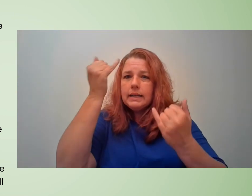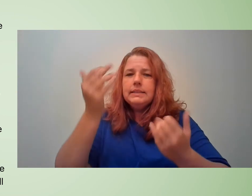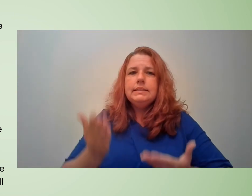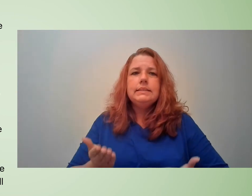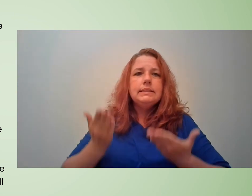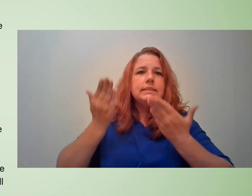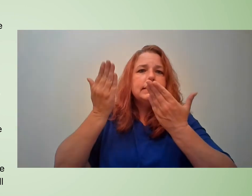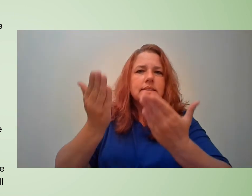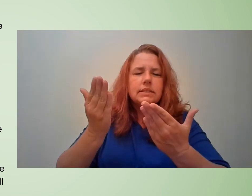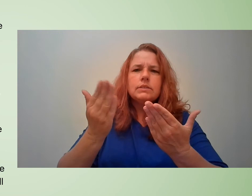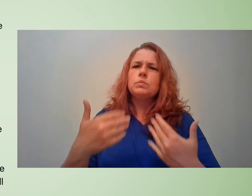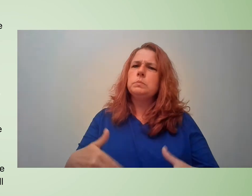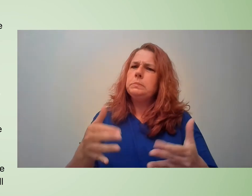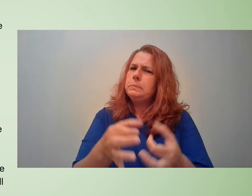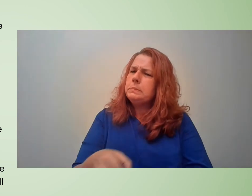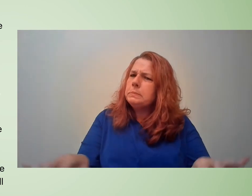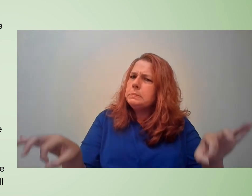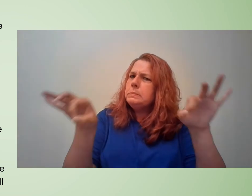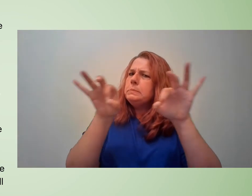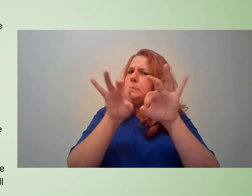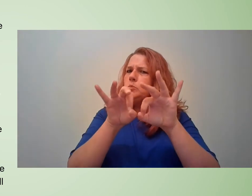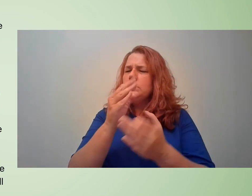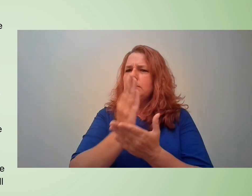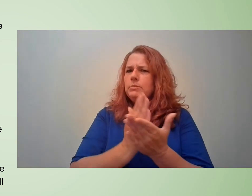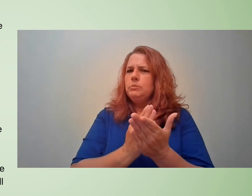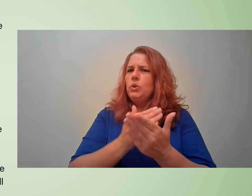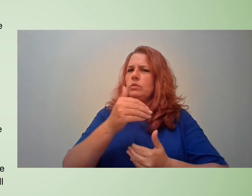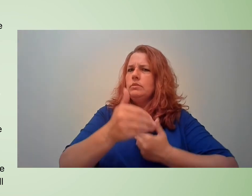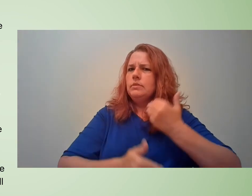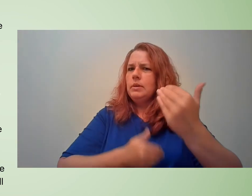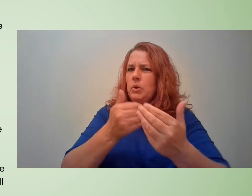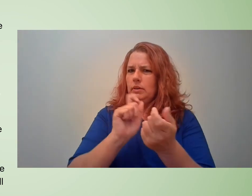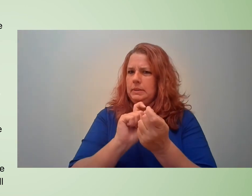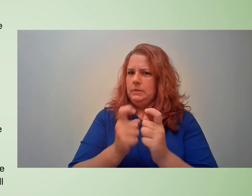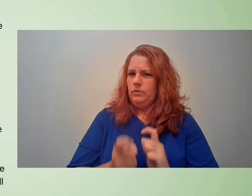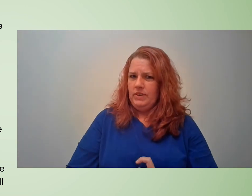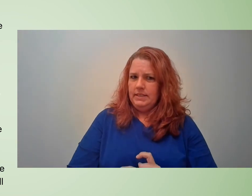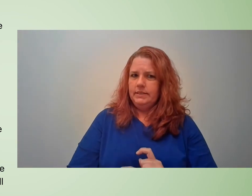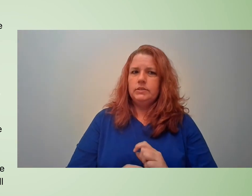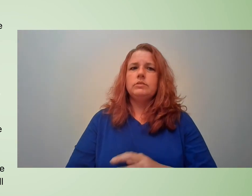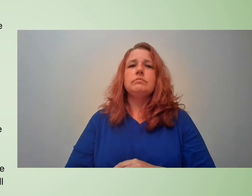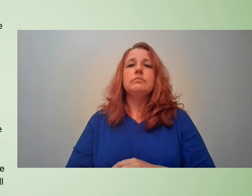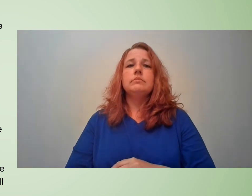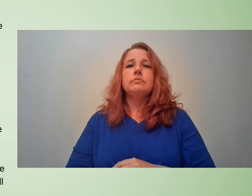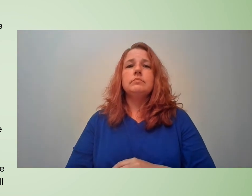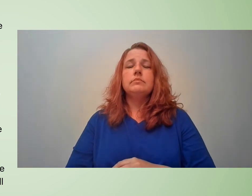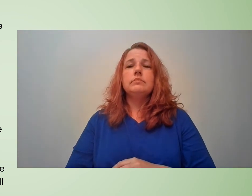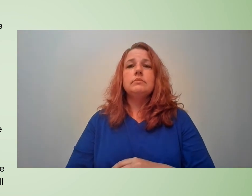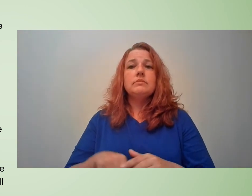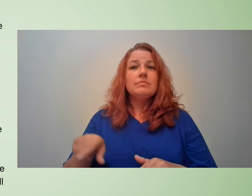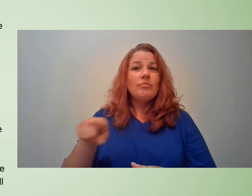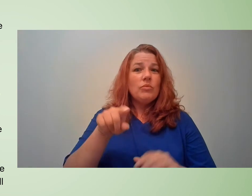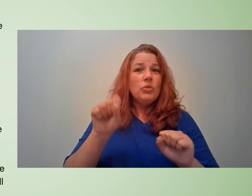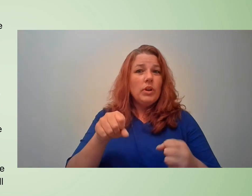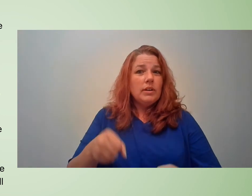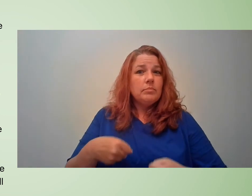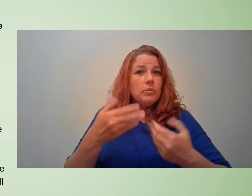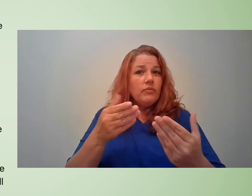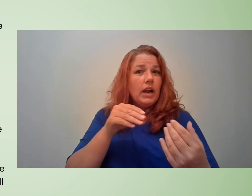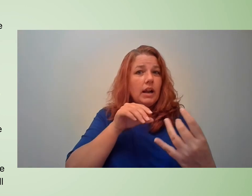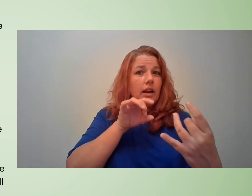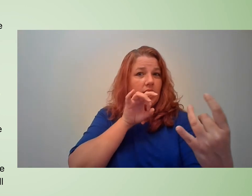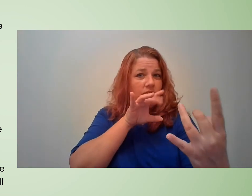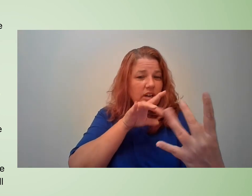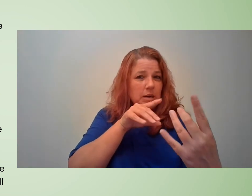day, at regional parent meetings, by survey, or by contacting the family engagement coordinator at any time.